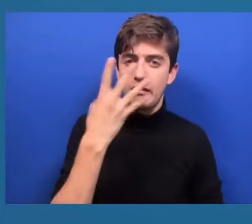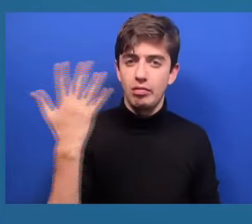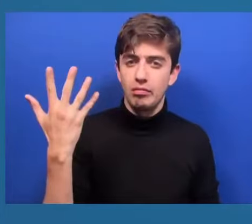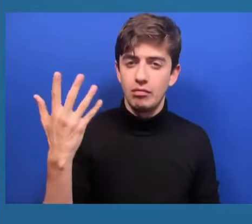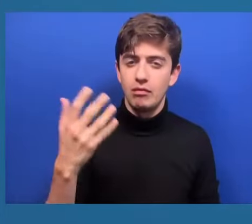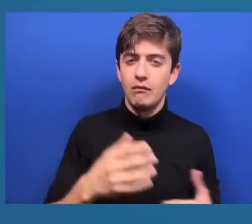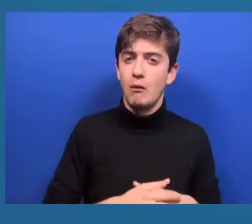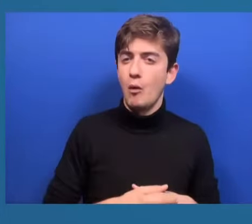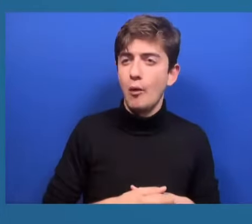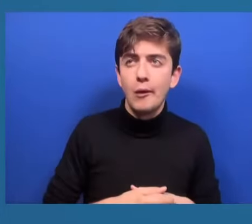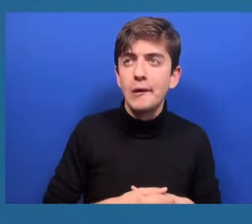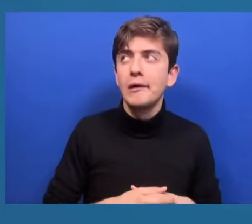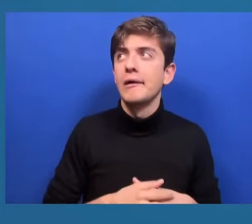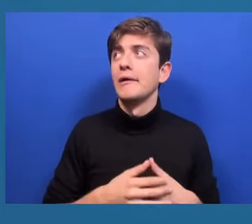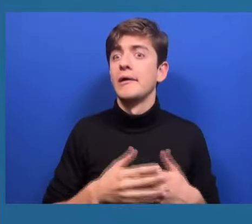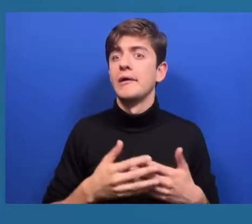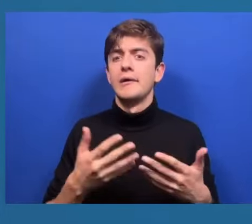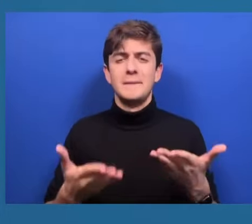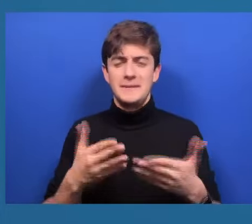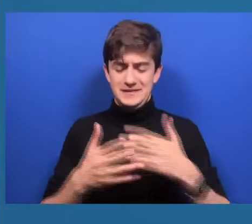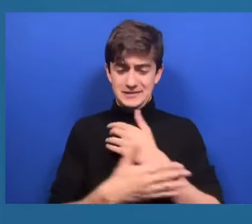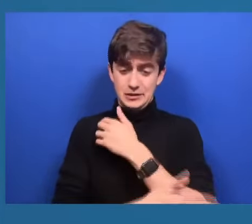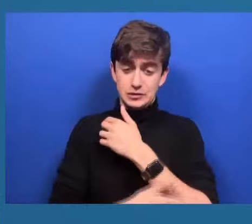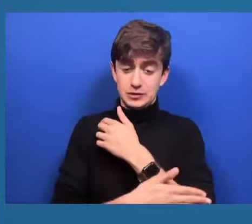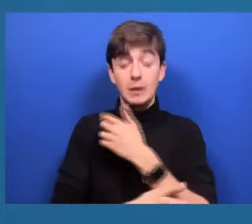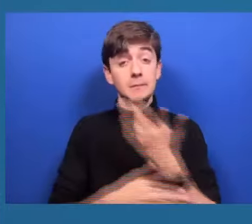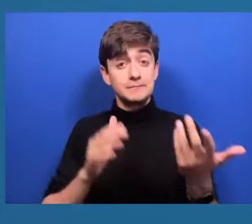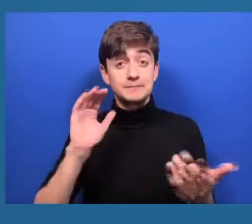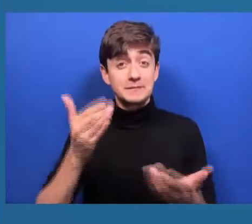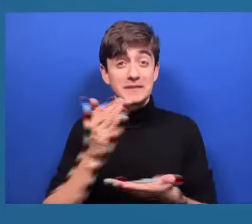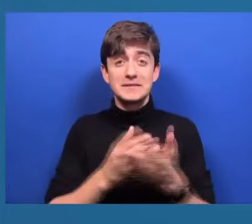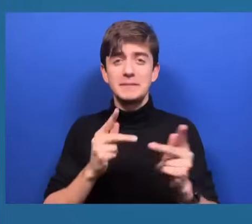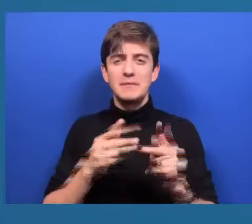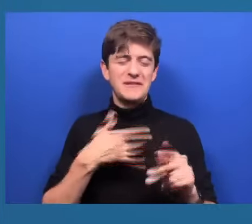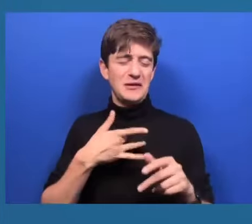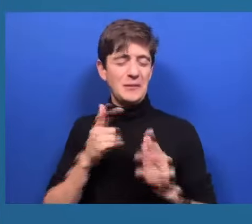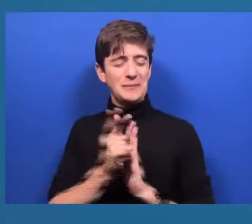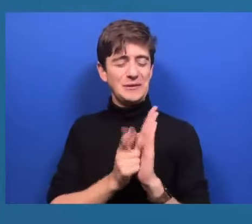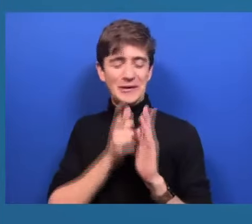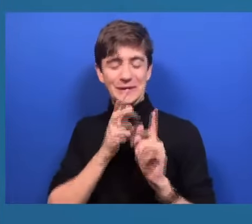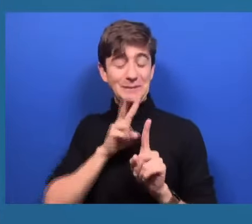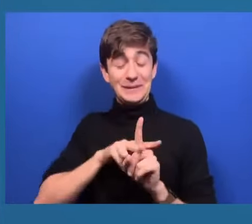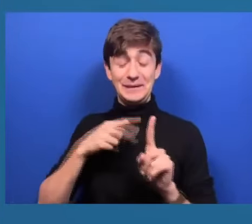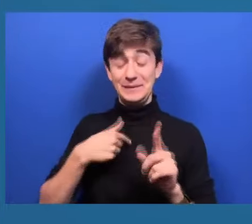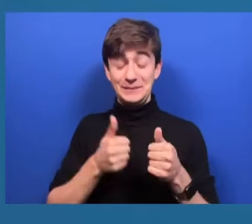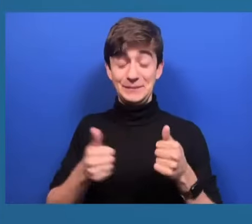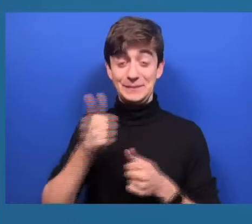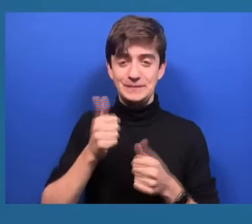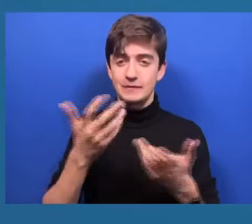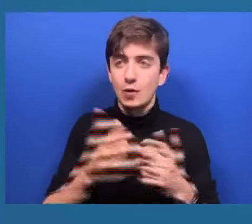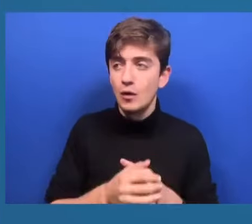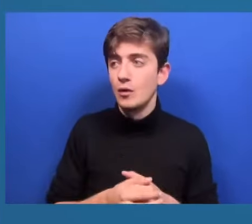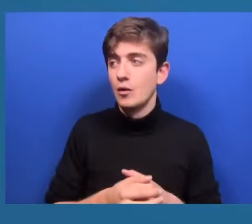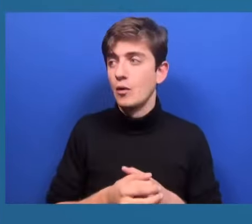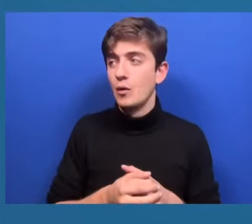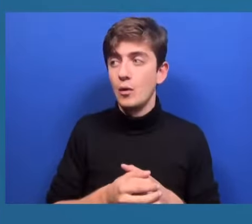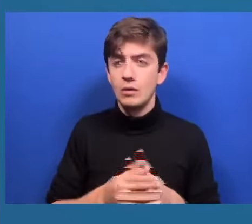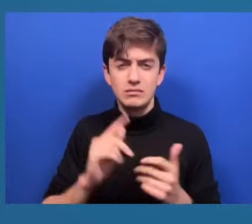A country where, yes, apparently there are people above the law? Or government